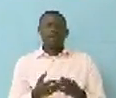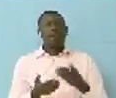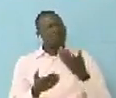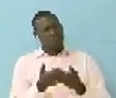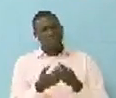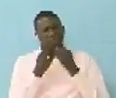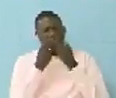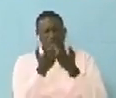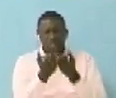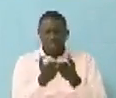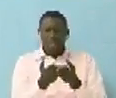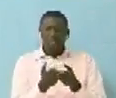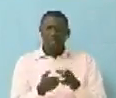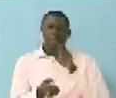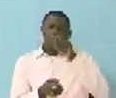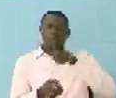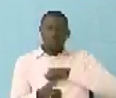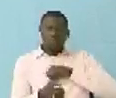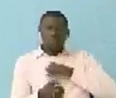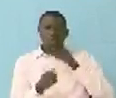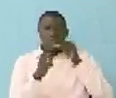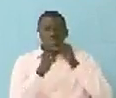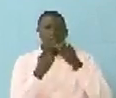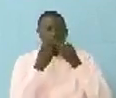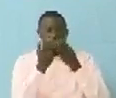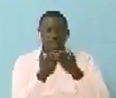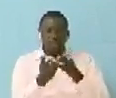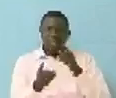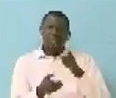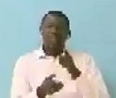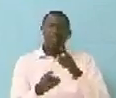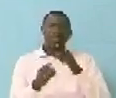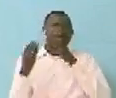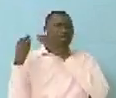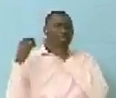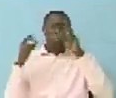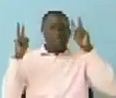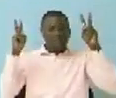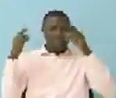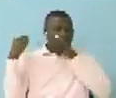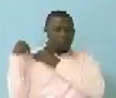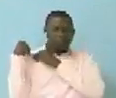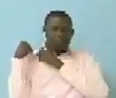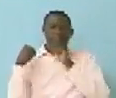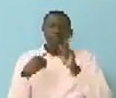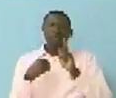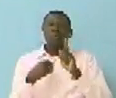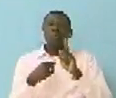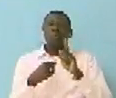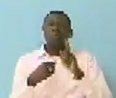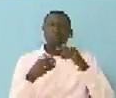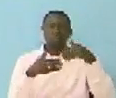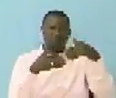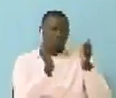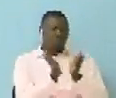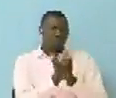Say it, General Tamba. Say it, that Yaya Jammeh was responsible for what the panel did. But